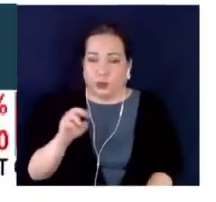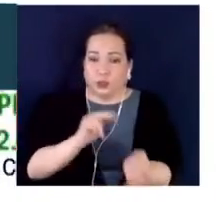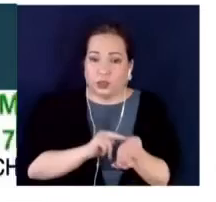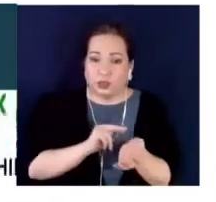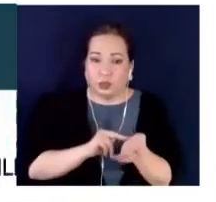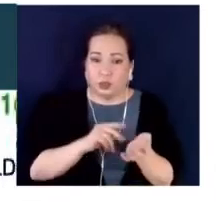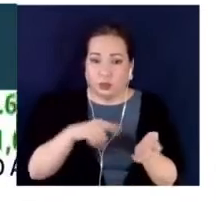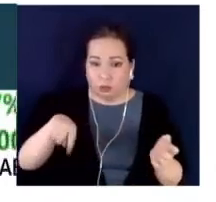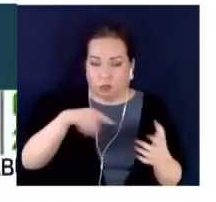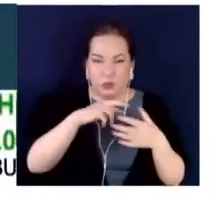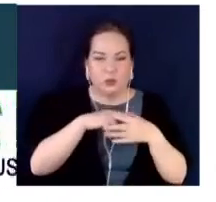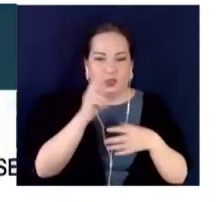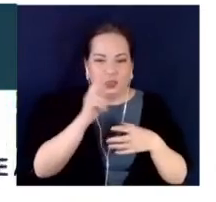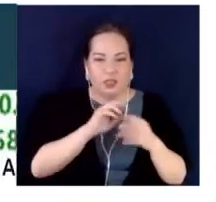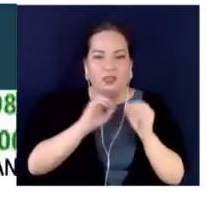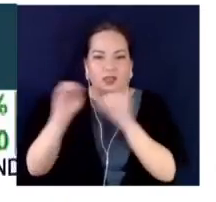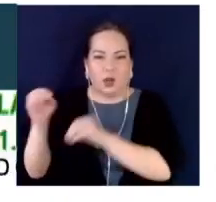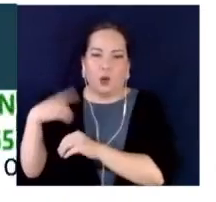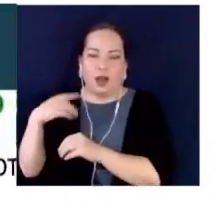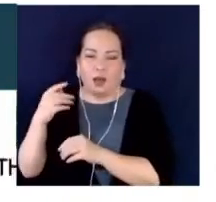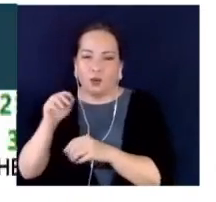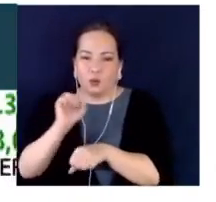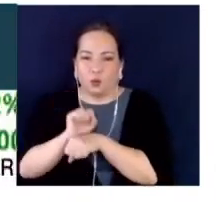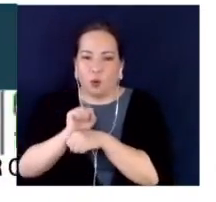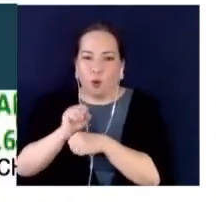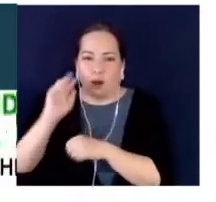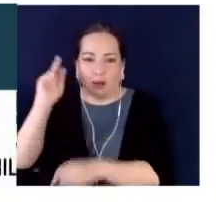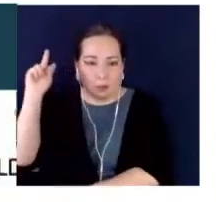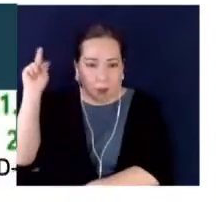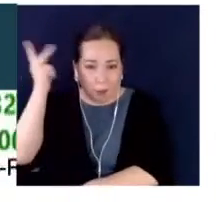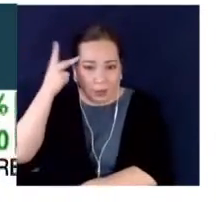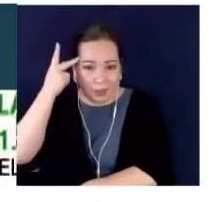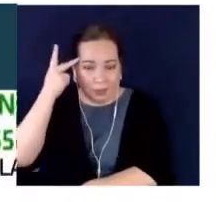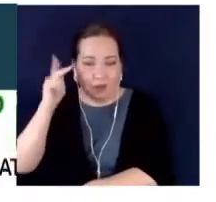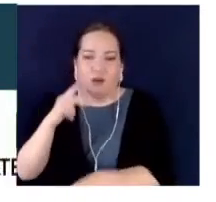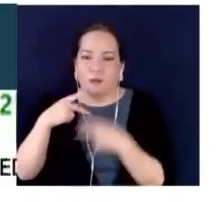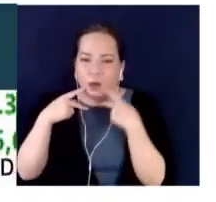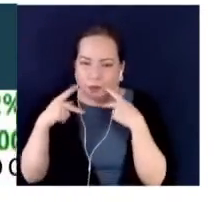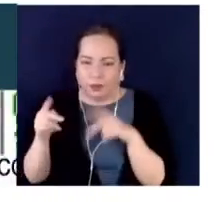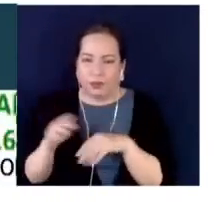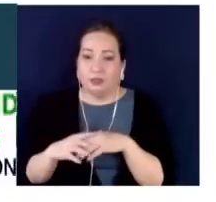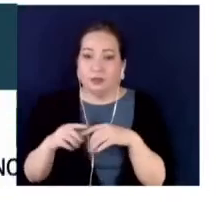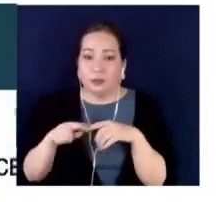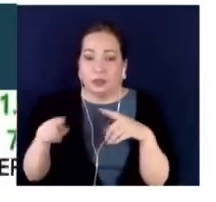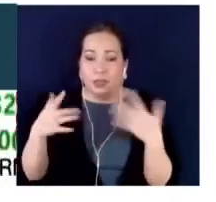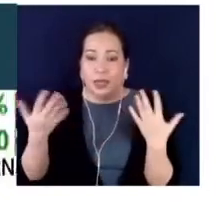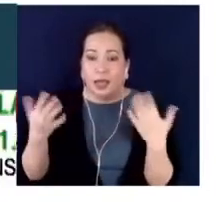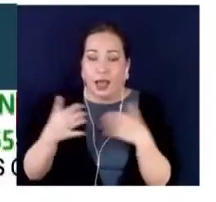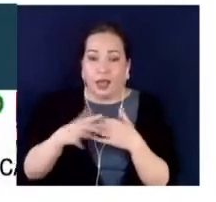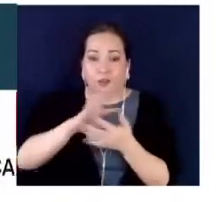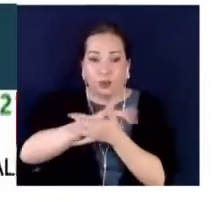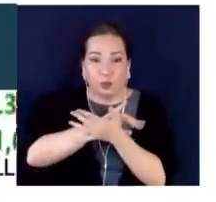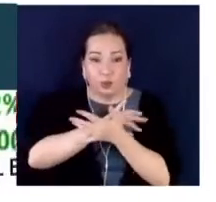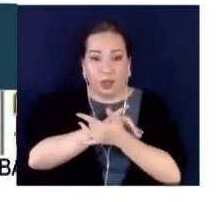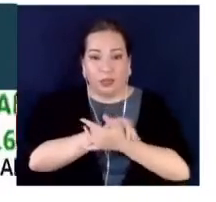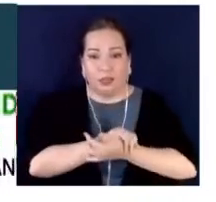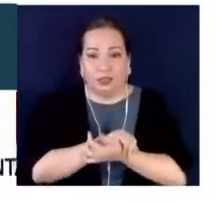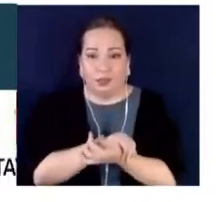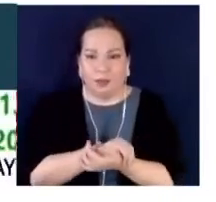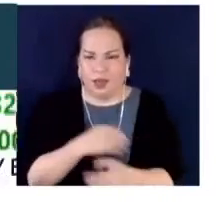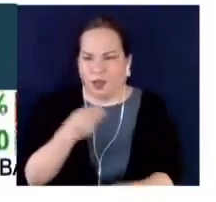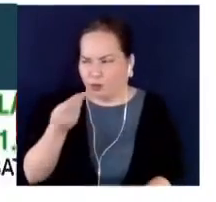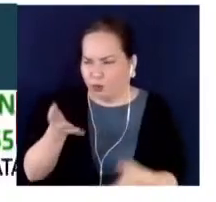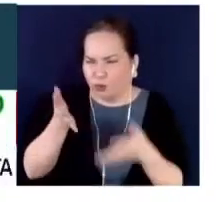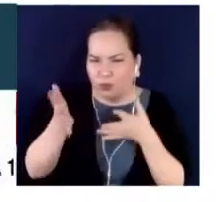resigned because of those things. And now after the pandemic, we only have a few